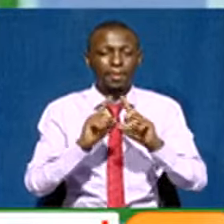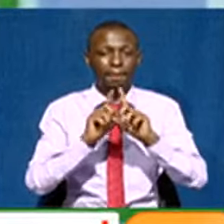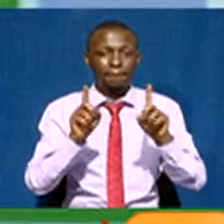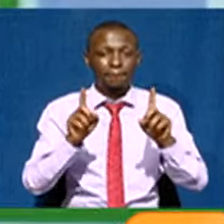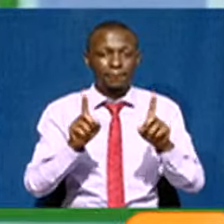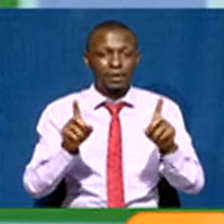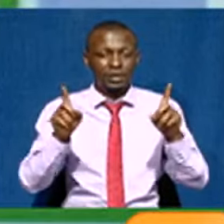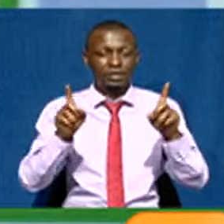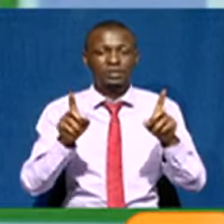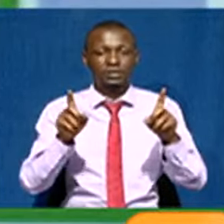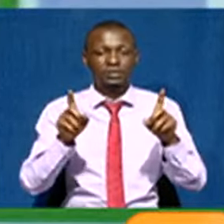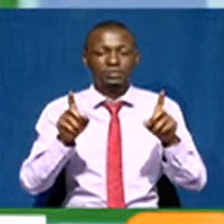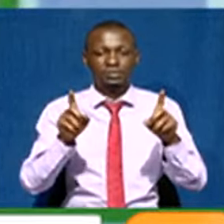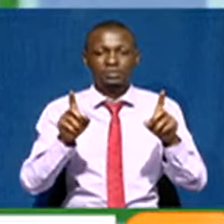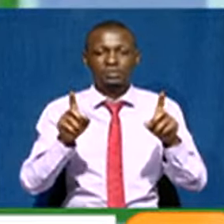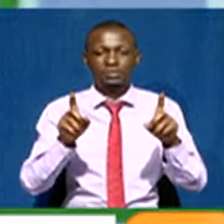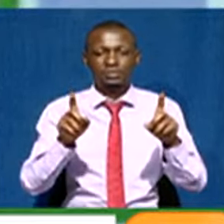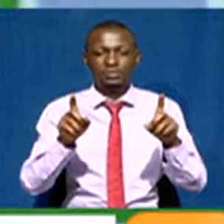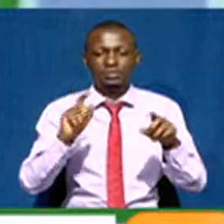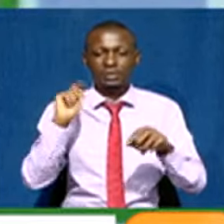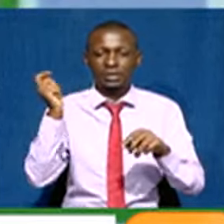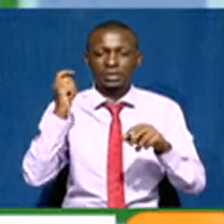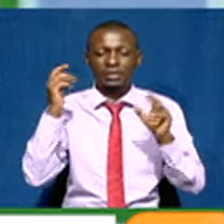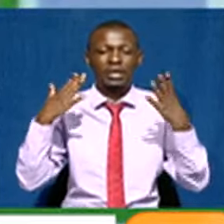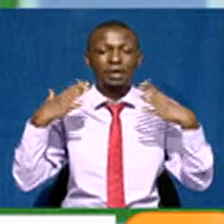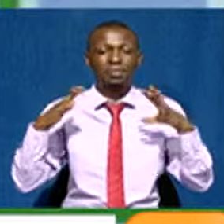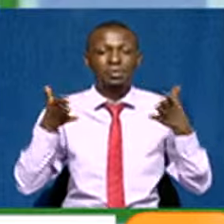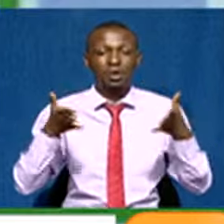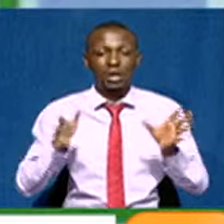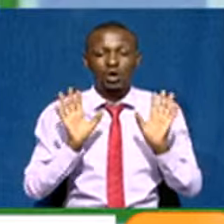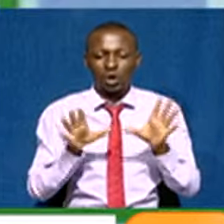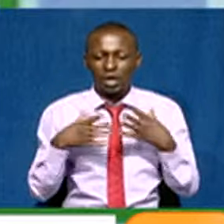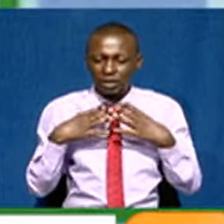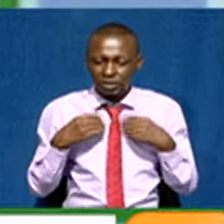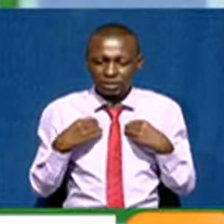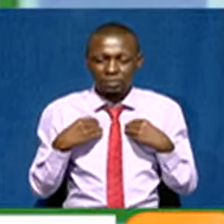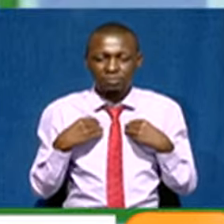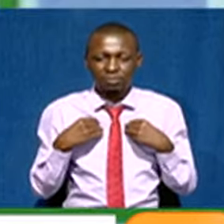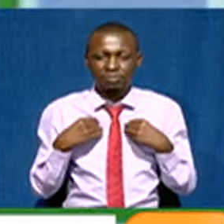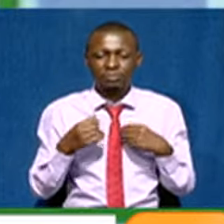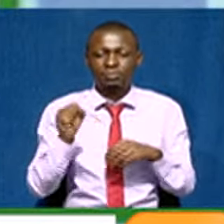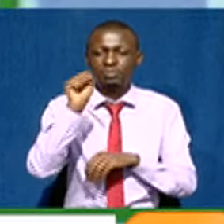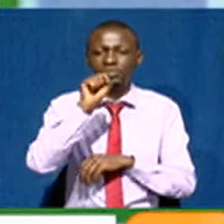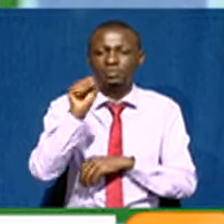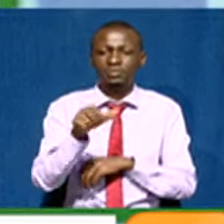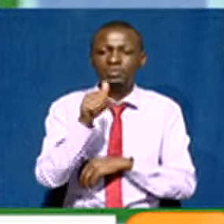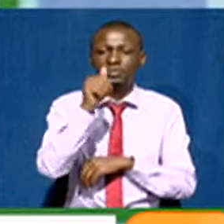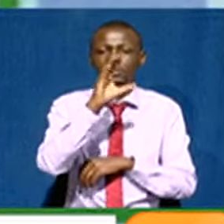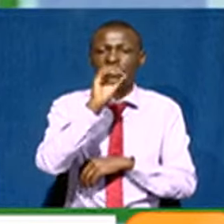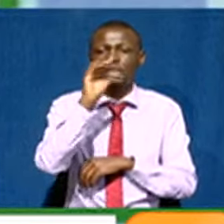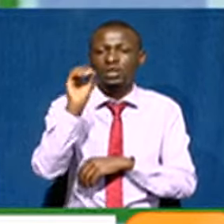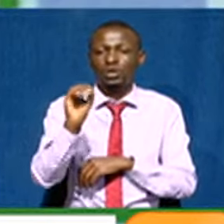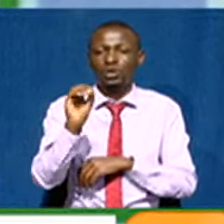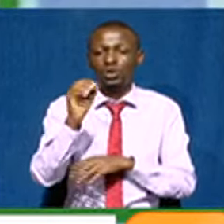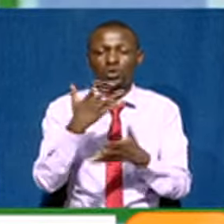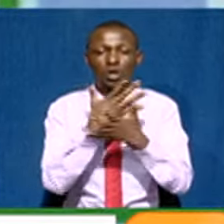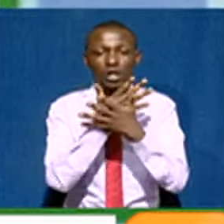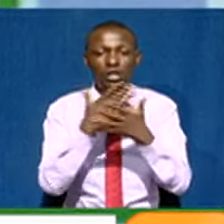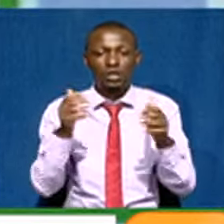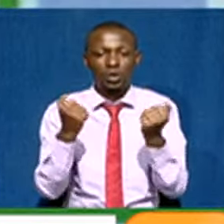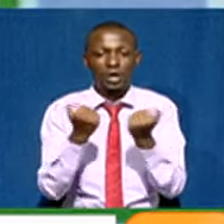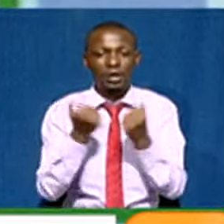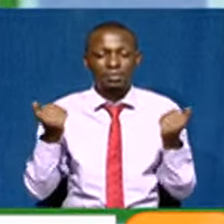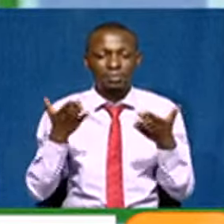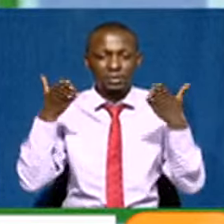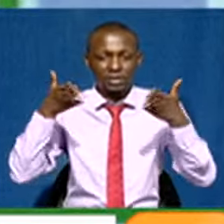that a number of Kenyans are embracing SACCOs in one way or another. Mm. And one of the things that is coming out, or